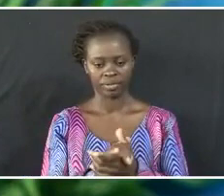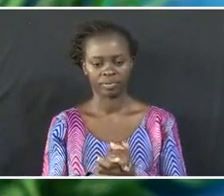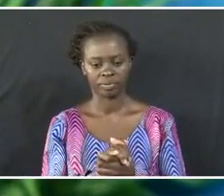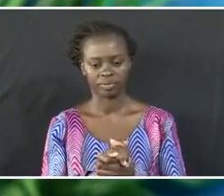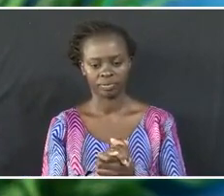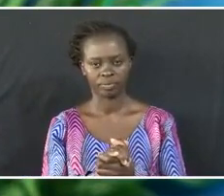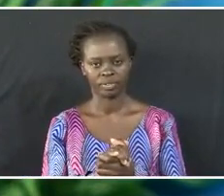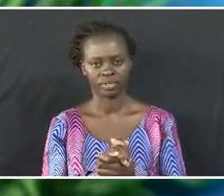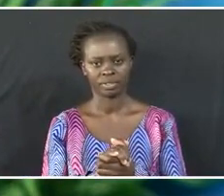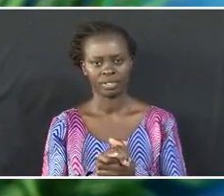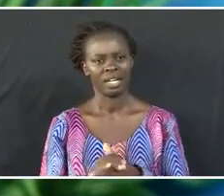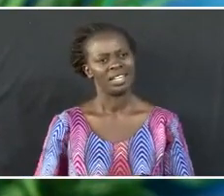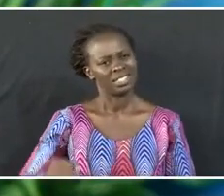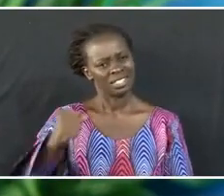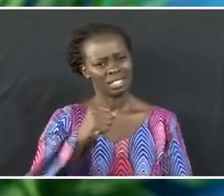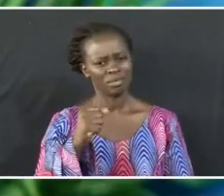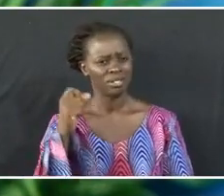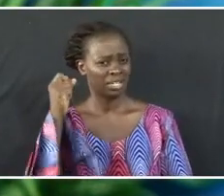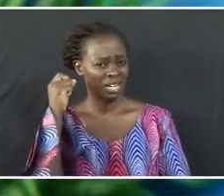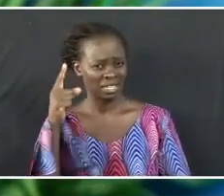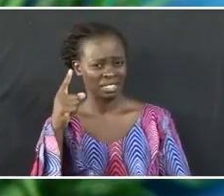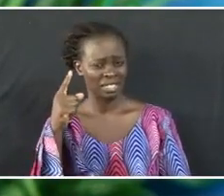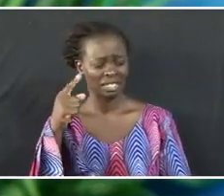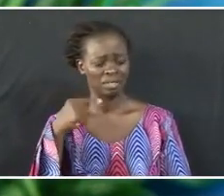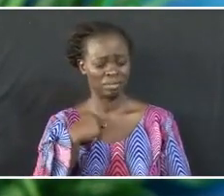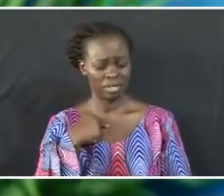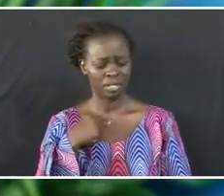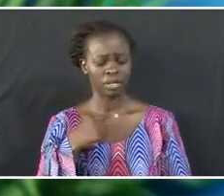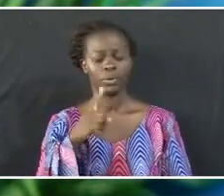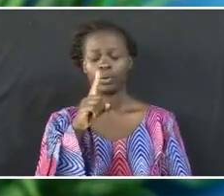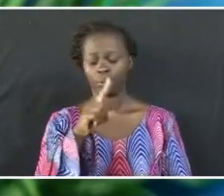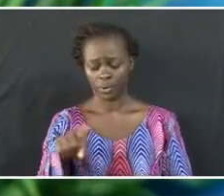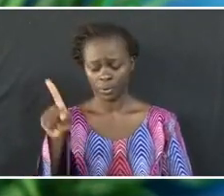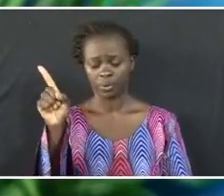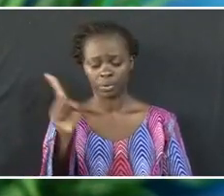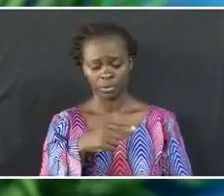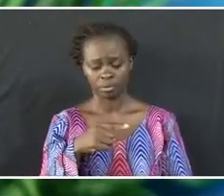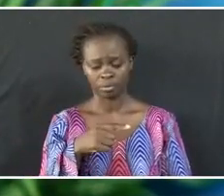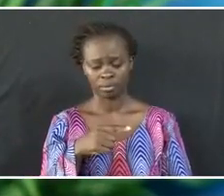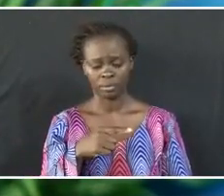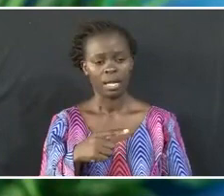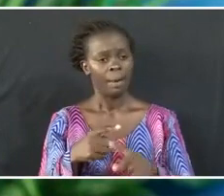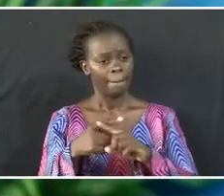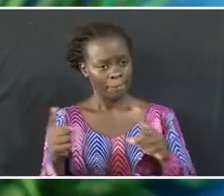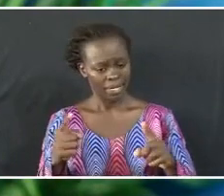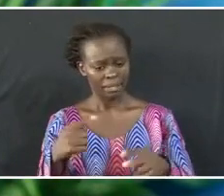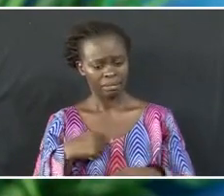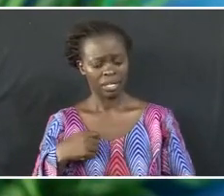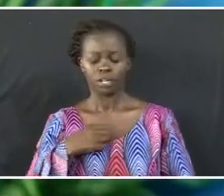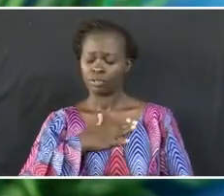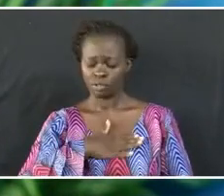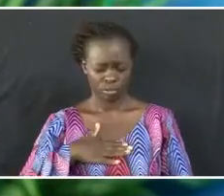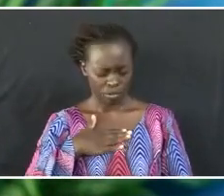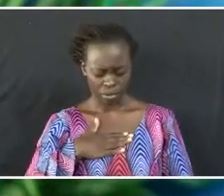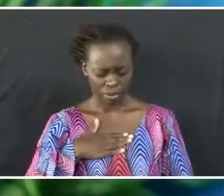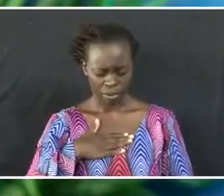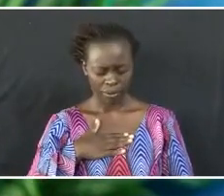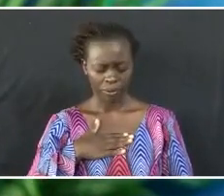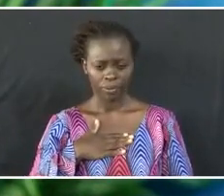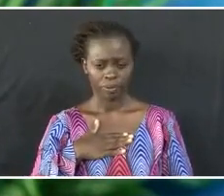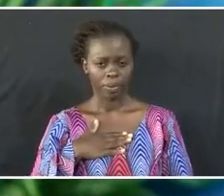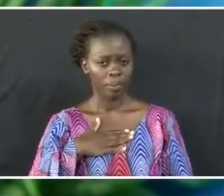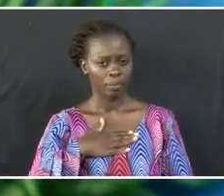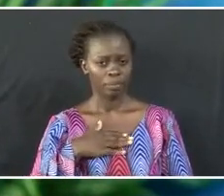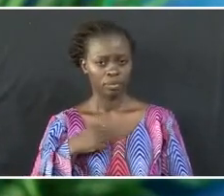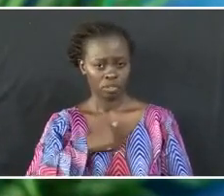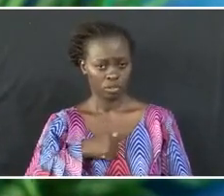Samson knew he had done wrong. He told God that he was sorry and asked God to forgive him.